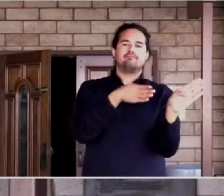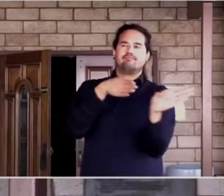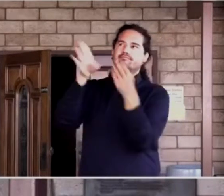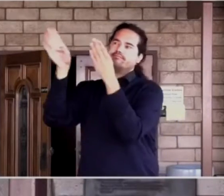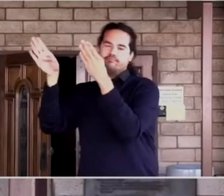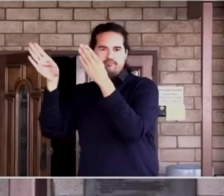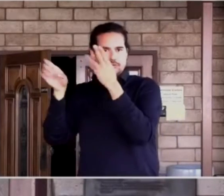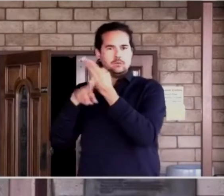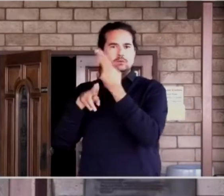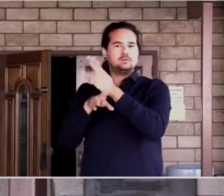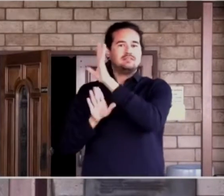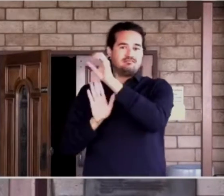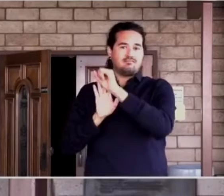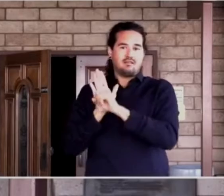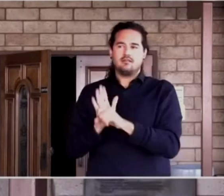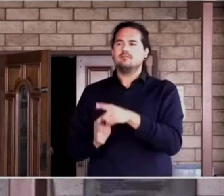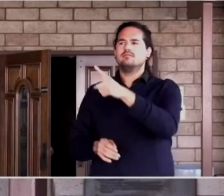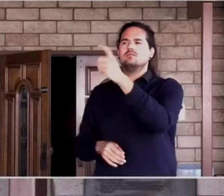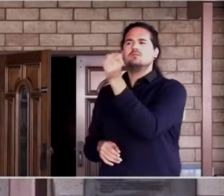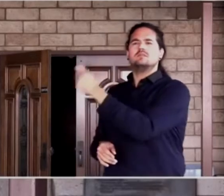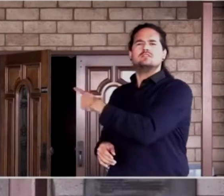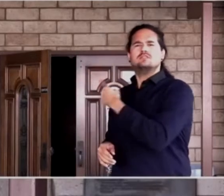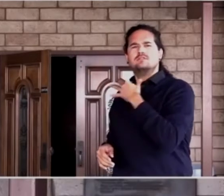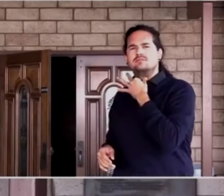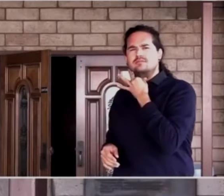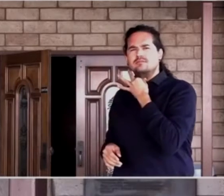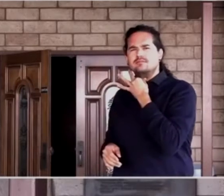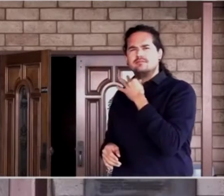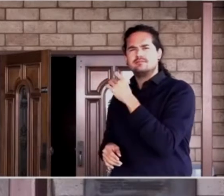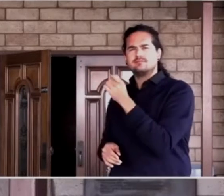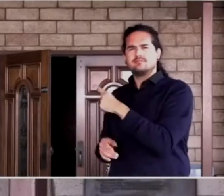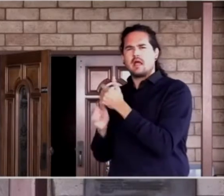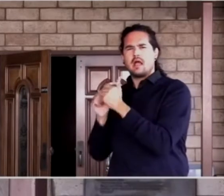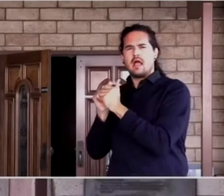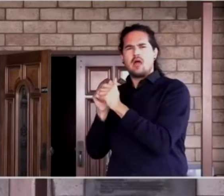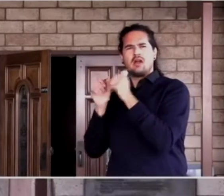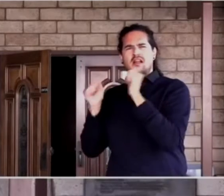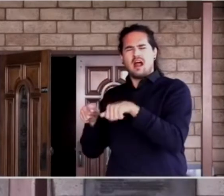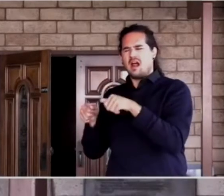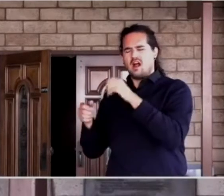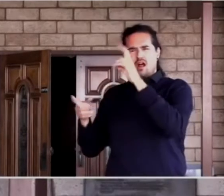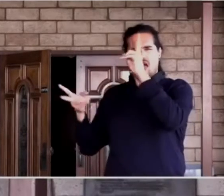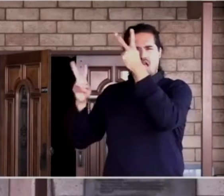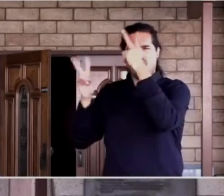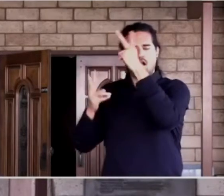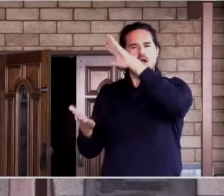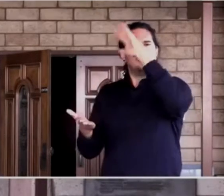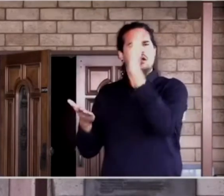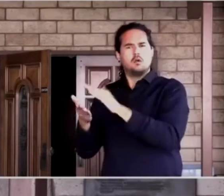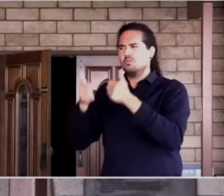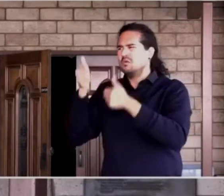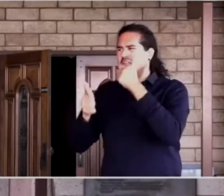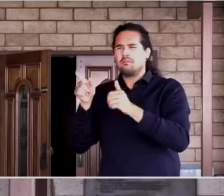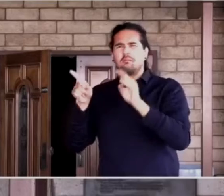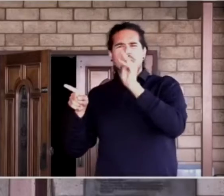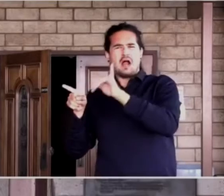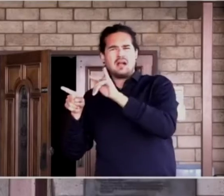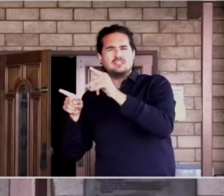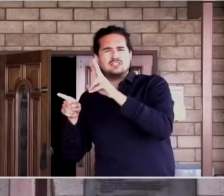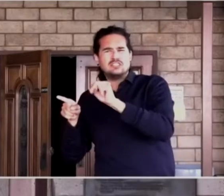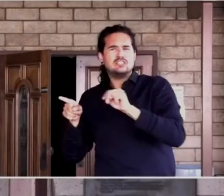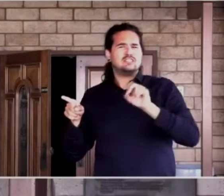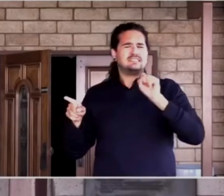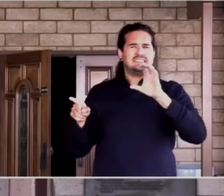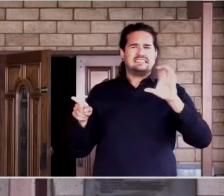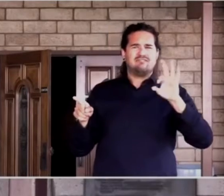that, just so we can avoid confusion in the community about where to go, Sure. to book appointments and whatnot? Sure.